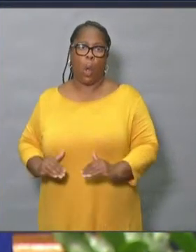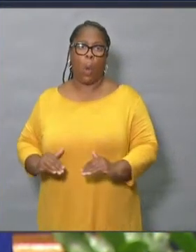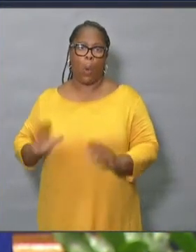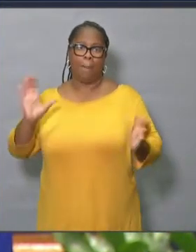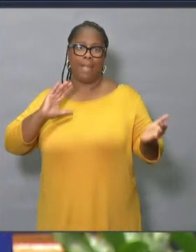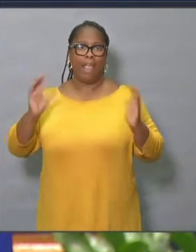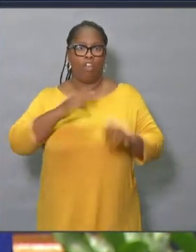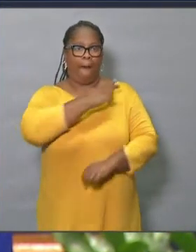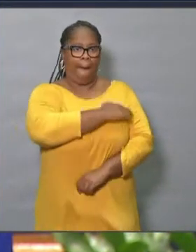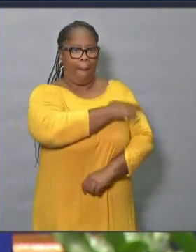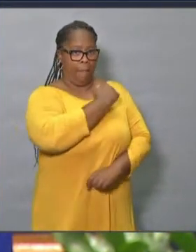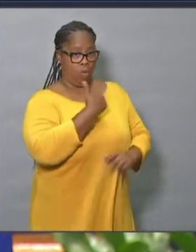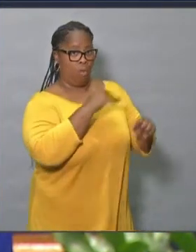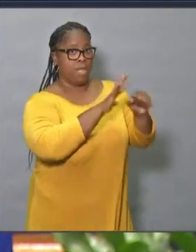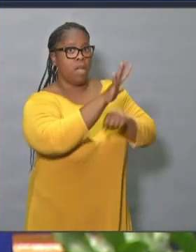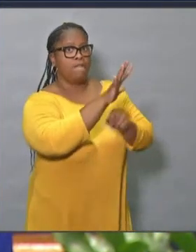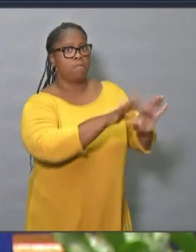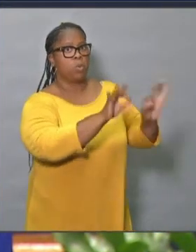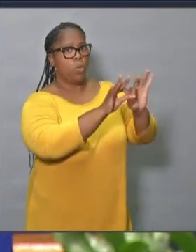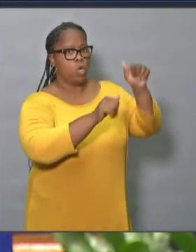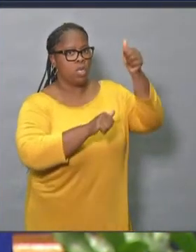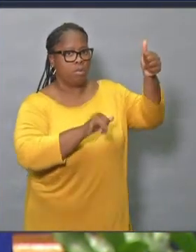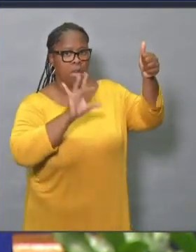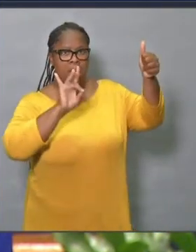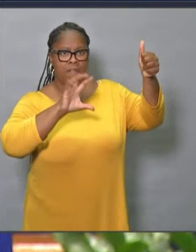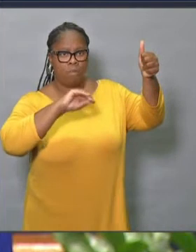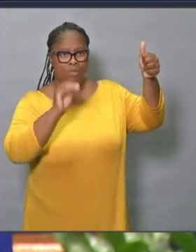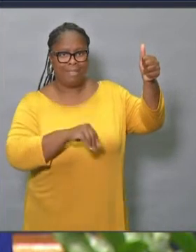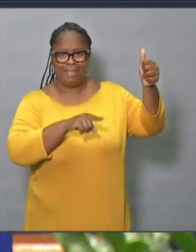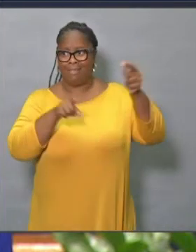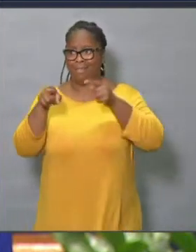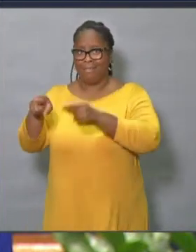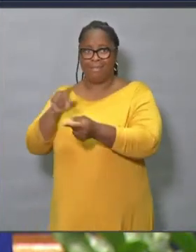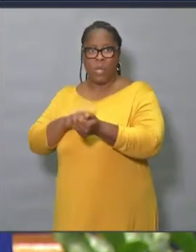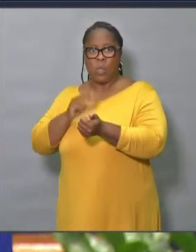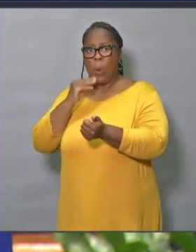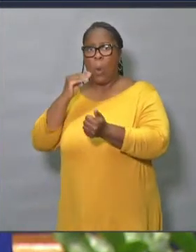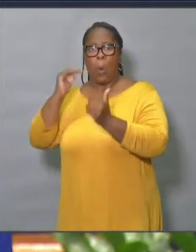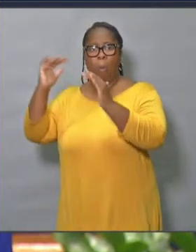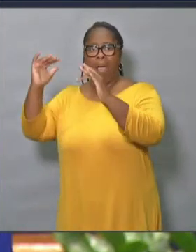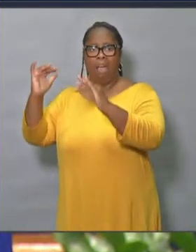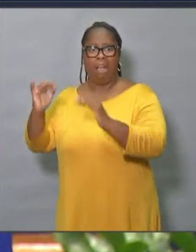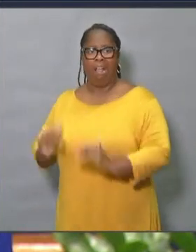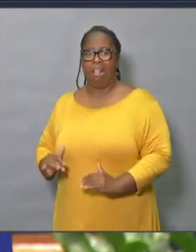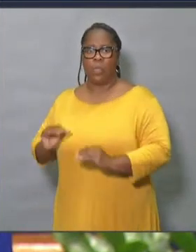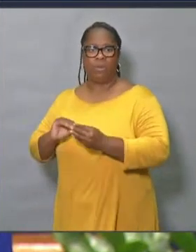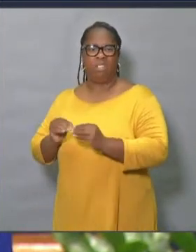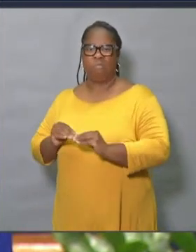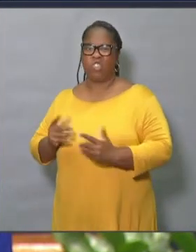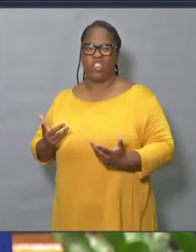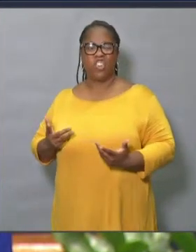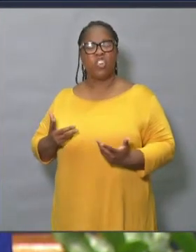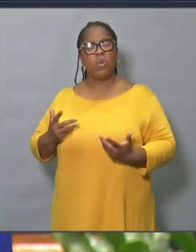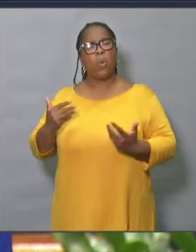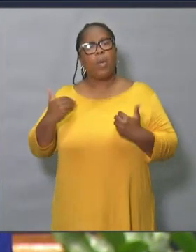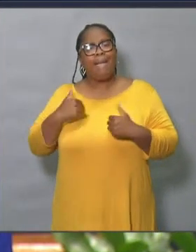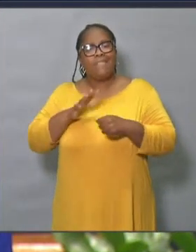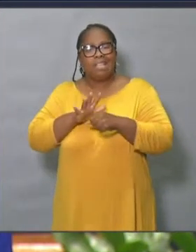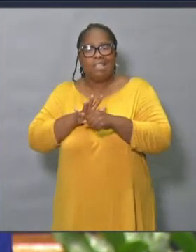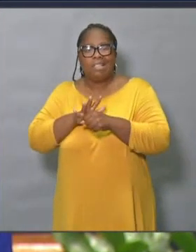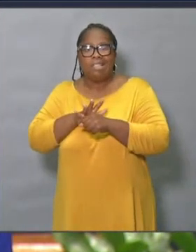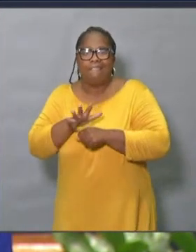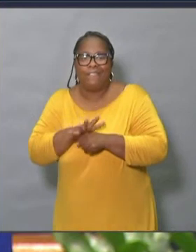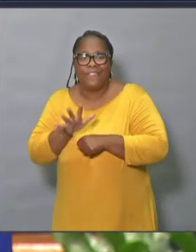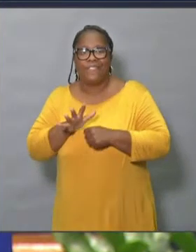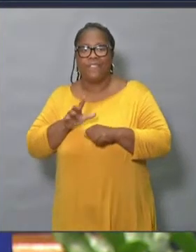make sure that we've got a stockpile that's appropriate for all of the nursing homes. Right now, what we've done our best